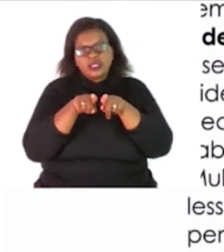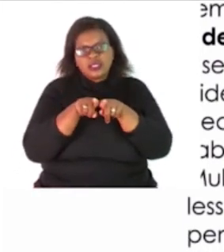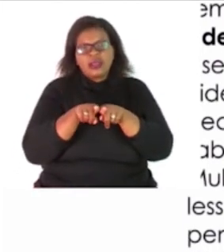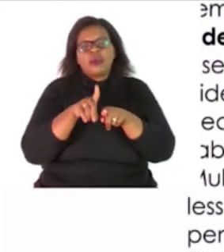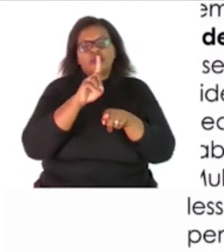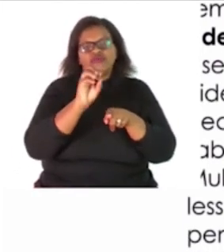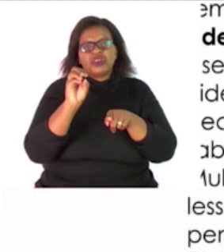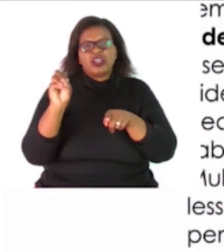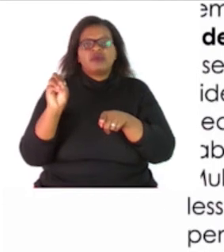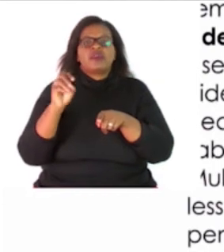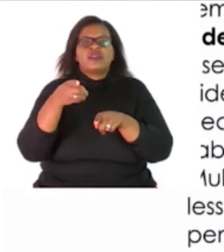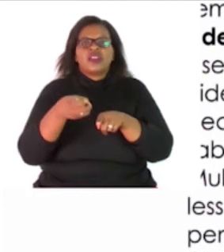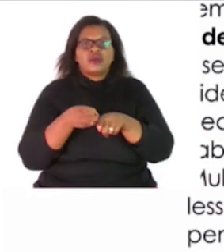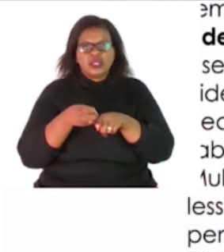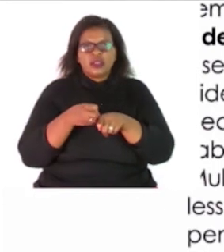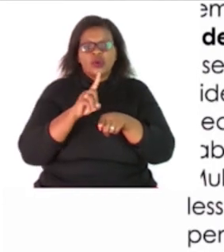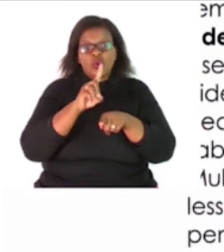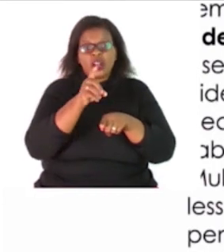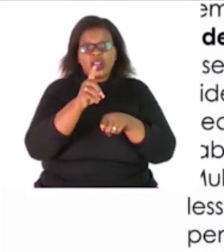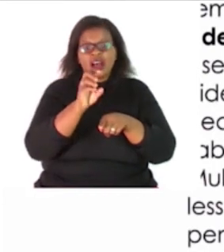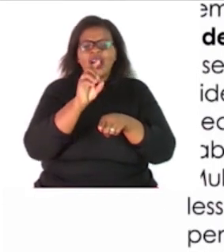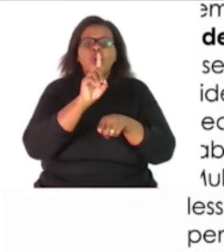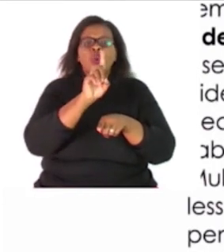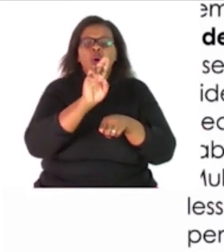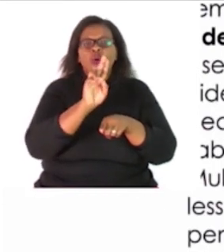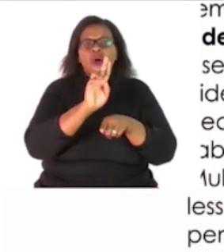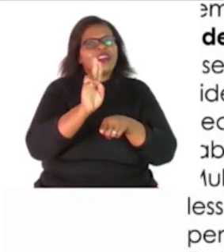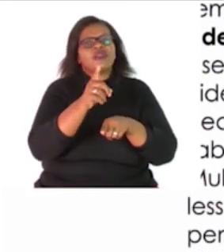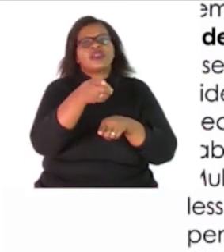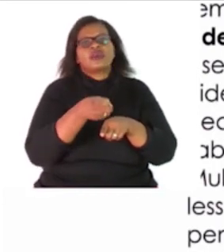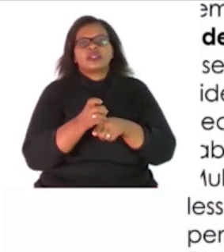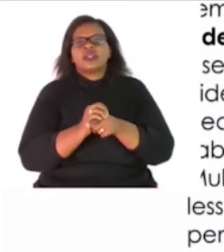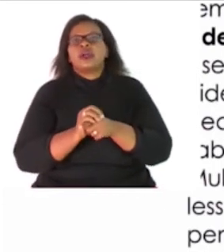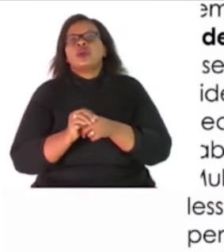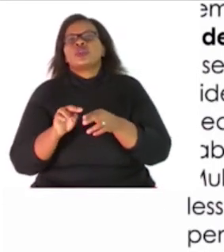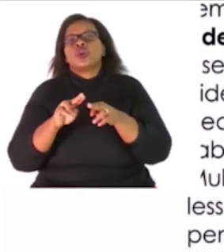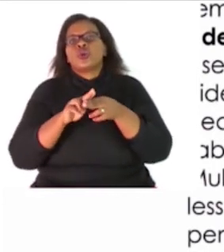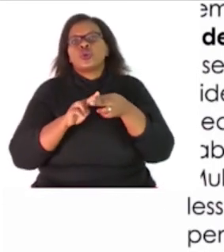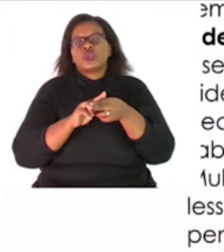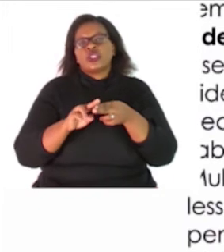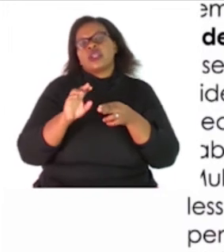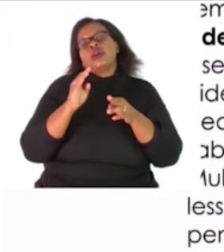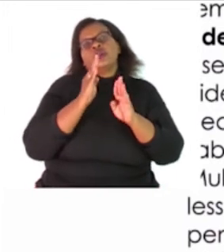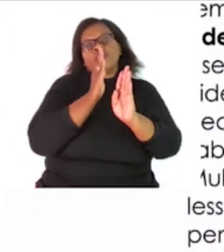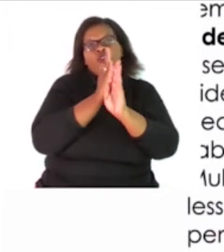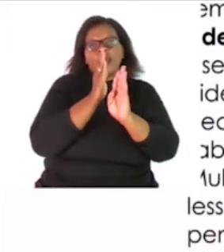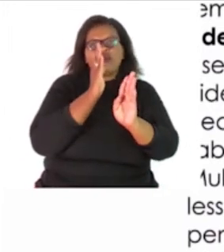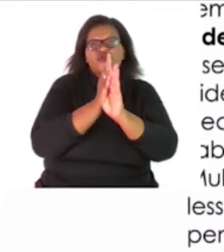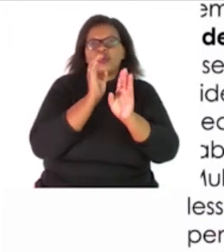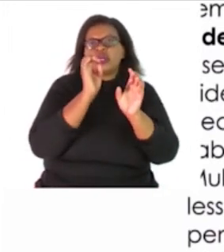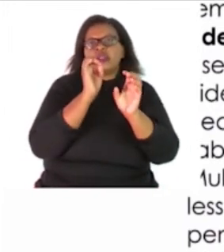100,000 using any formal or informal paper and pencil method.